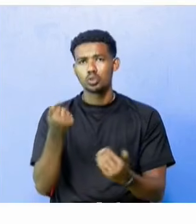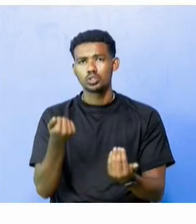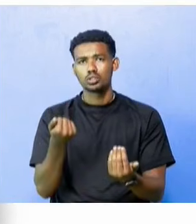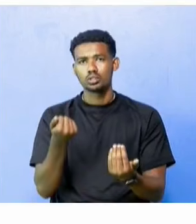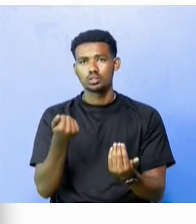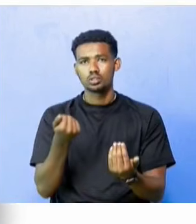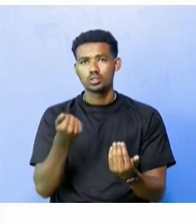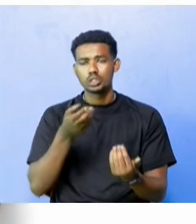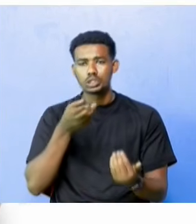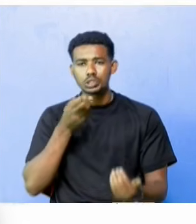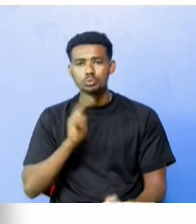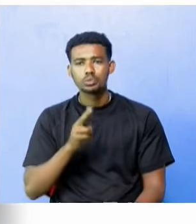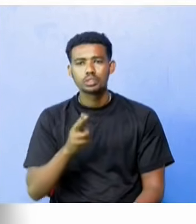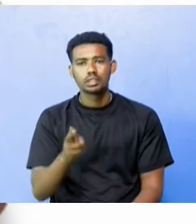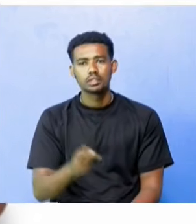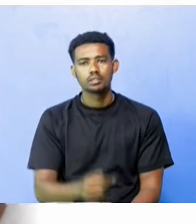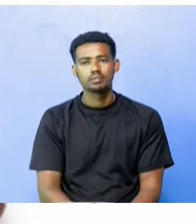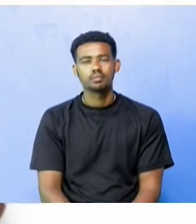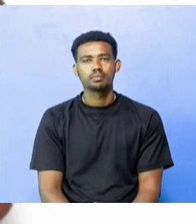quickly,